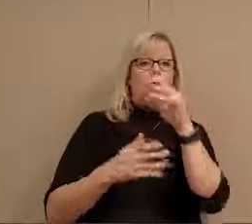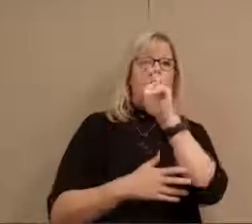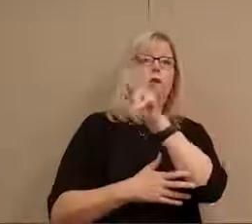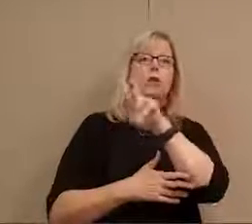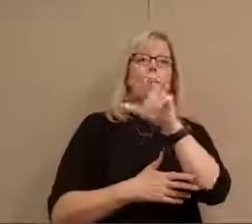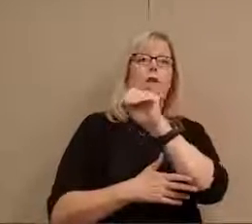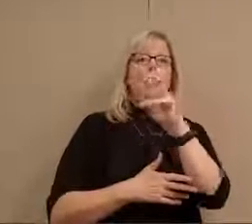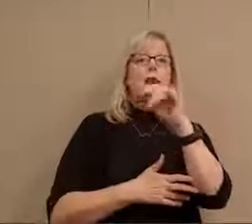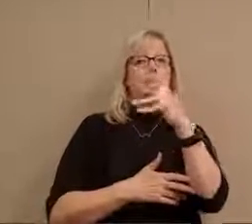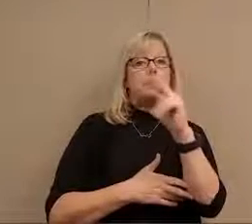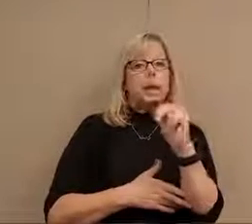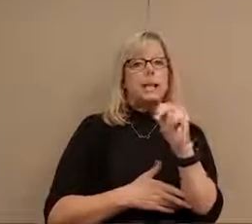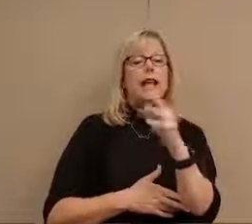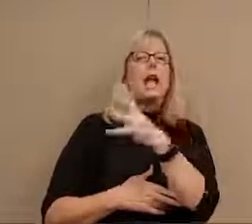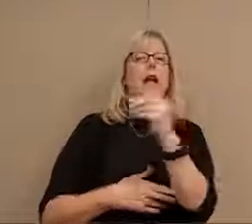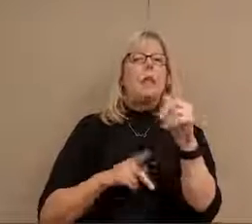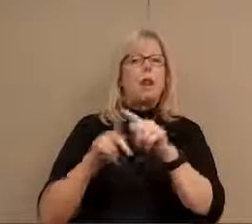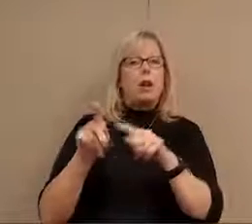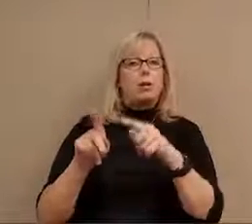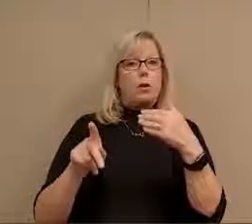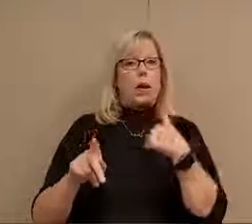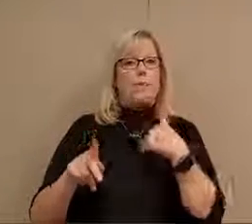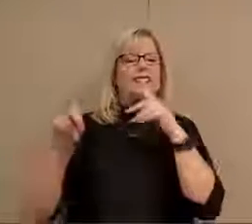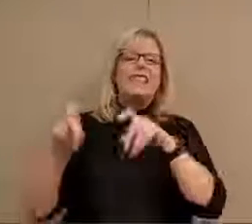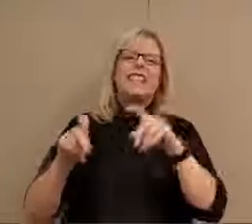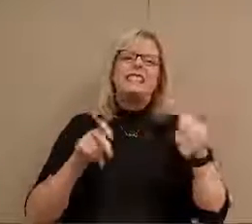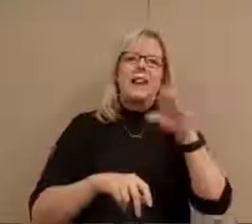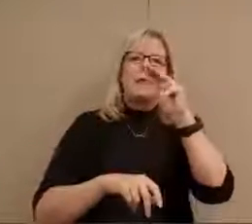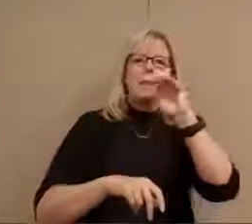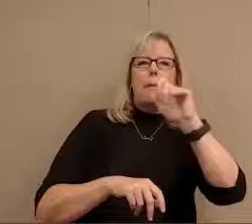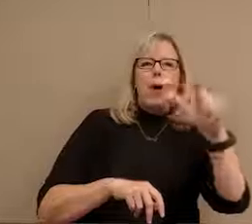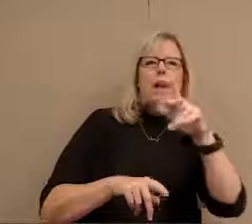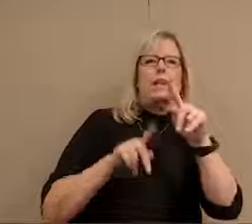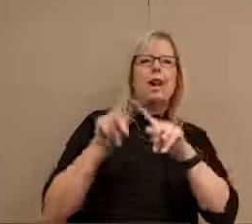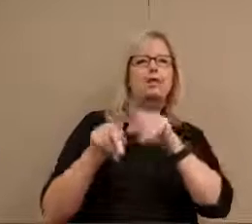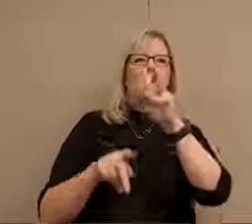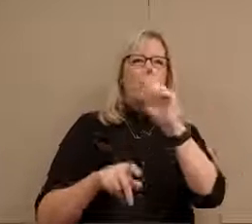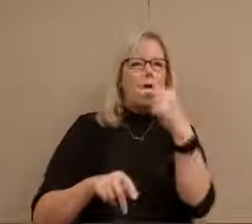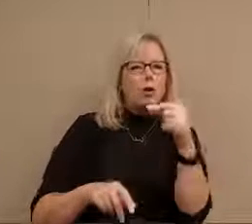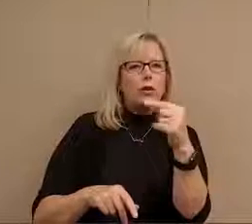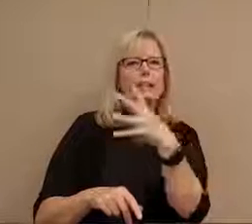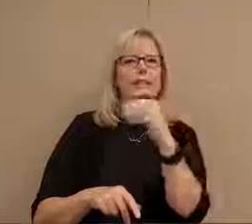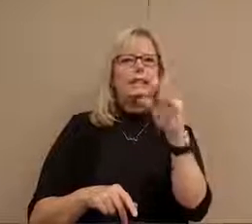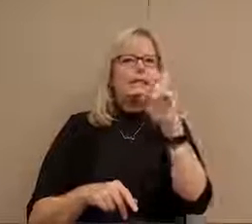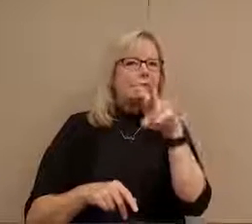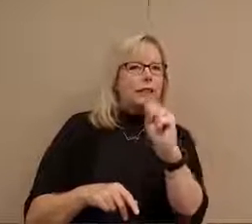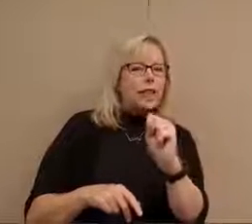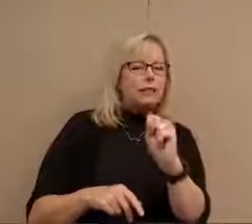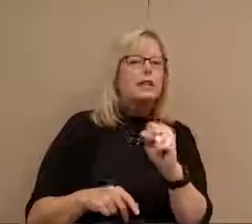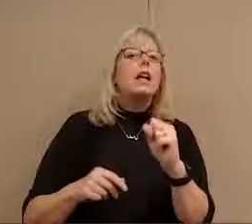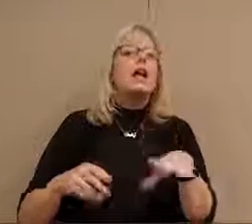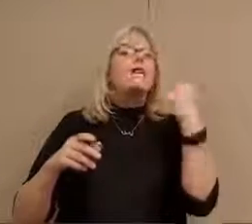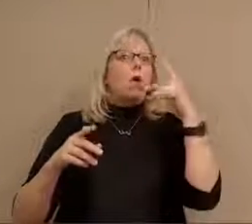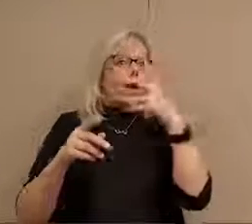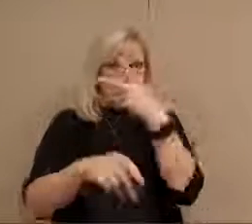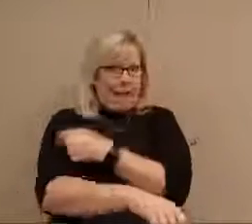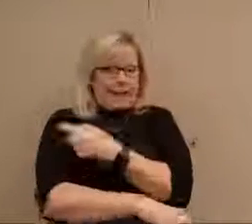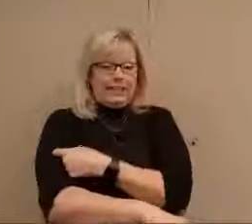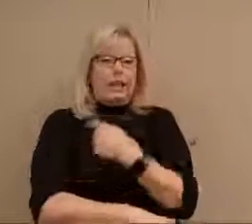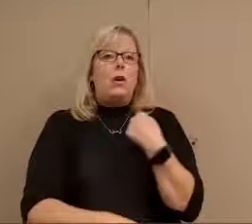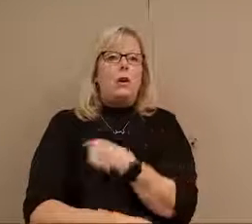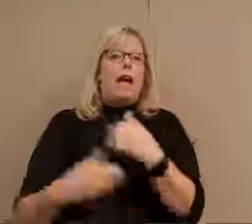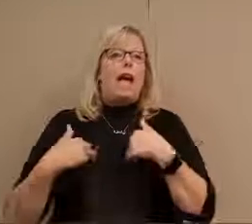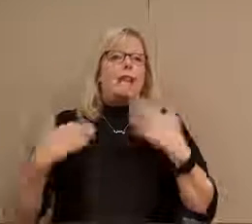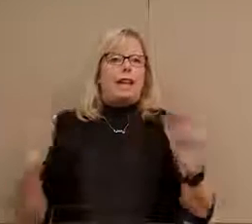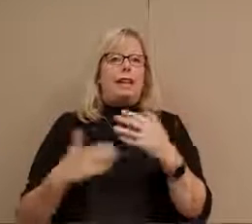Friday from 10 to 6 and Saturday from 8 to 4. There are a lot of other providers in our county who offer vaccine. You can go to our website, our